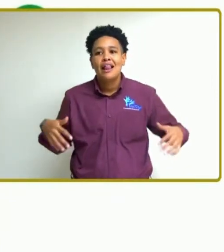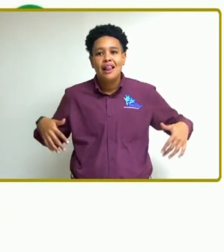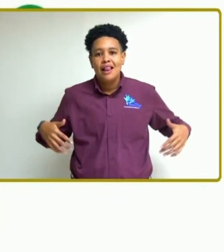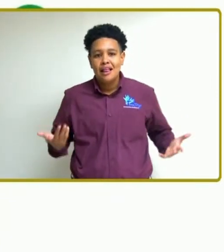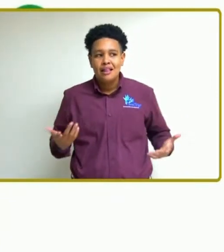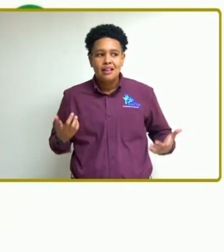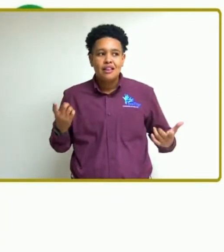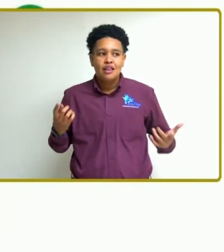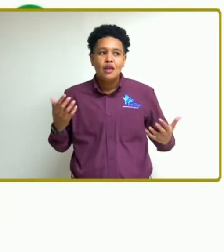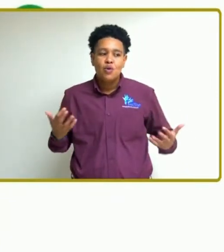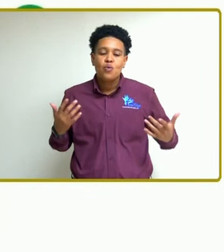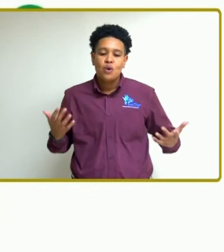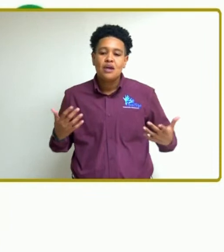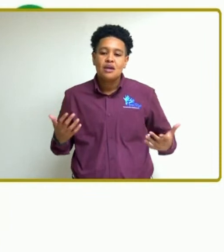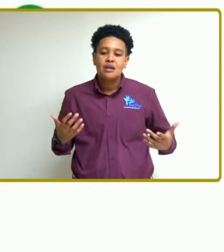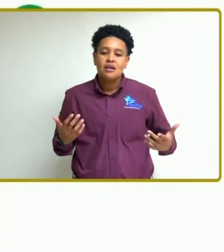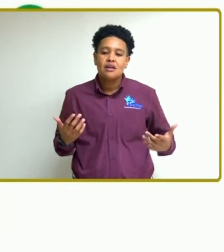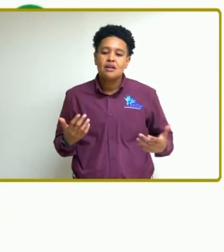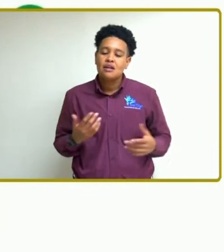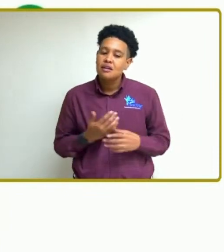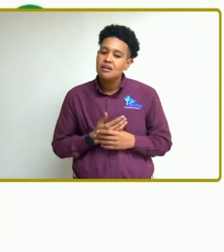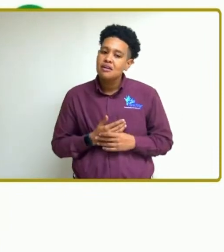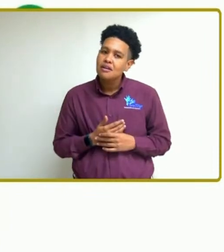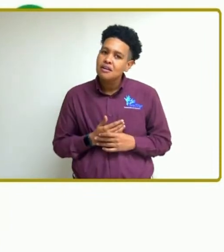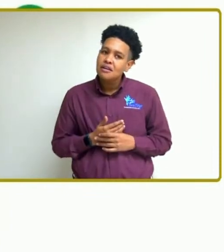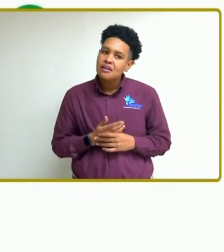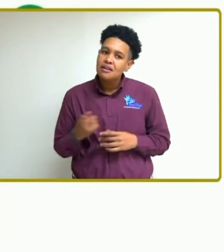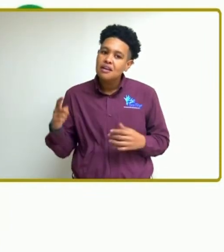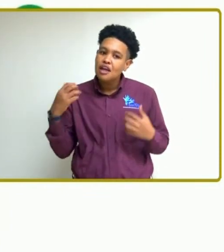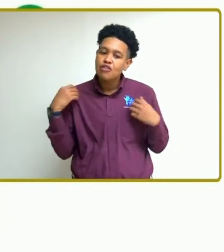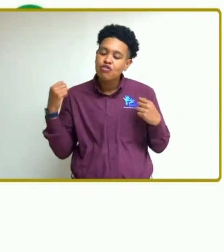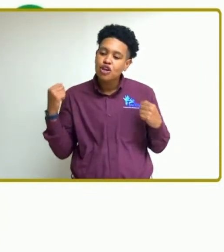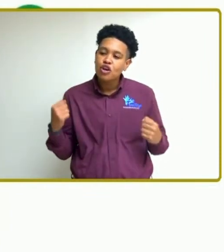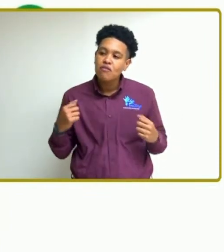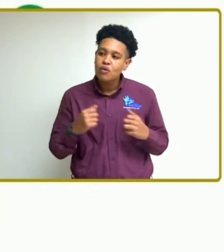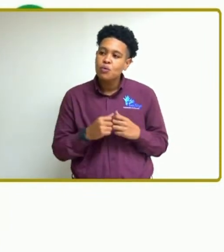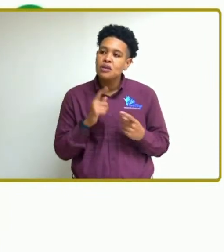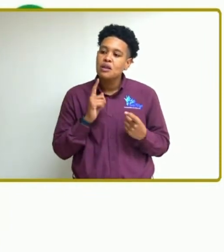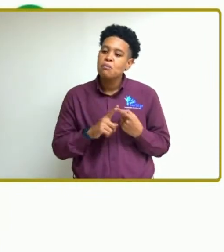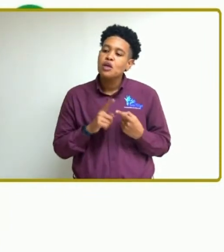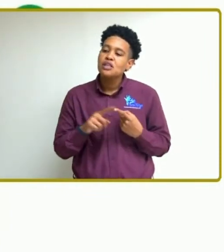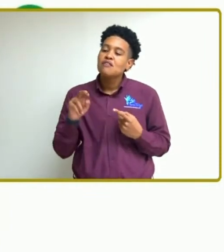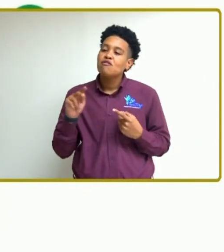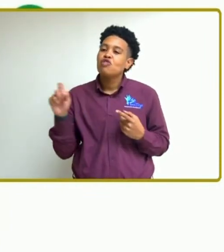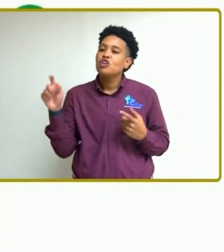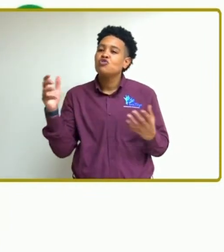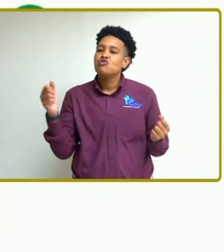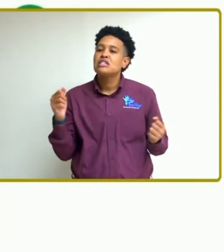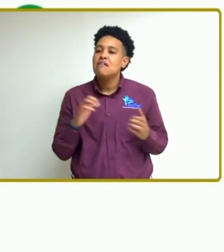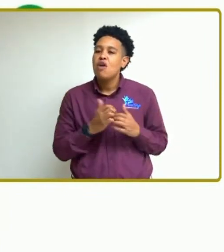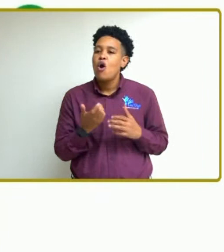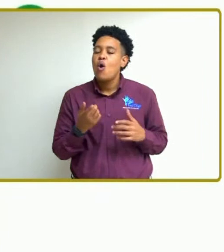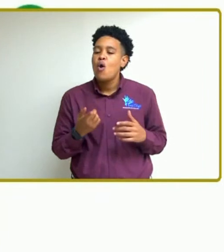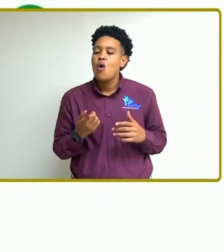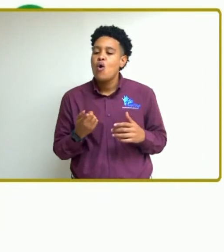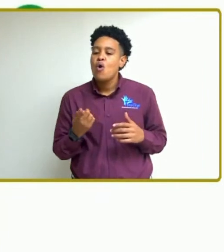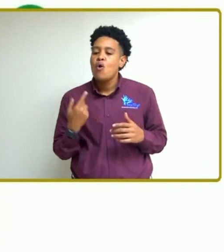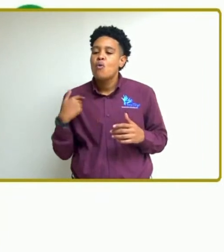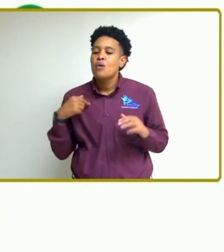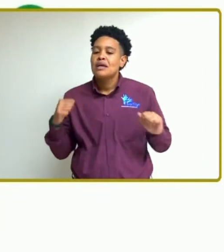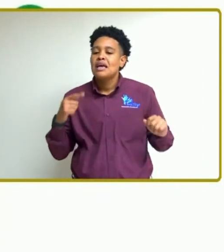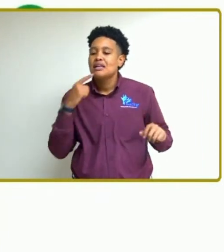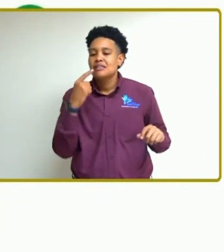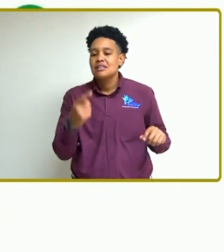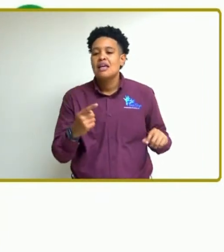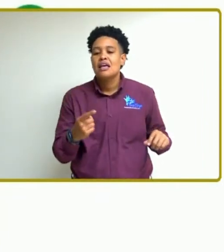they're, to some extent, recovered. With the positive that you're receiving, how is it? We can say then